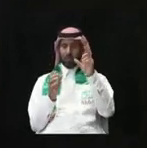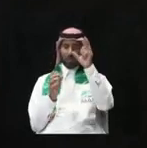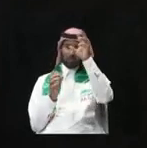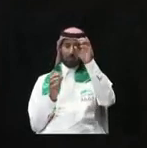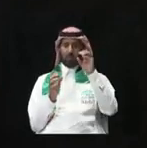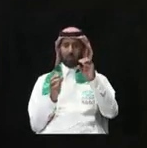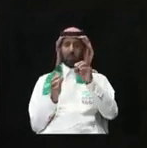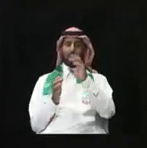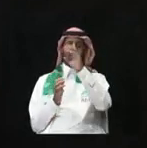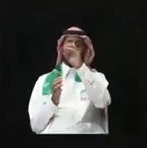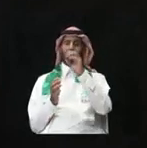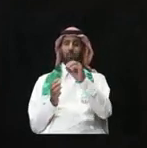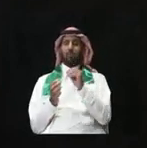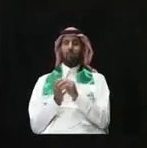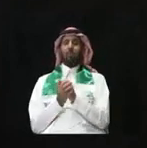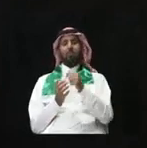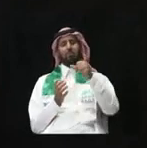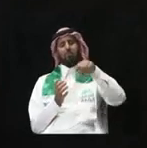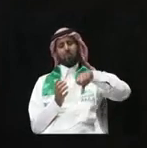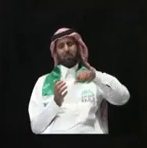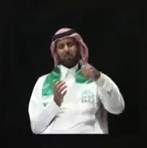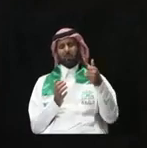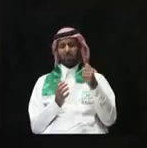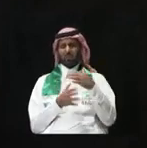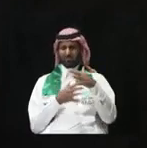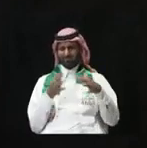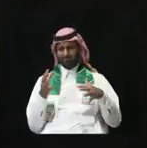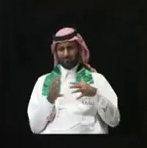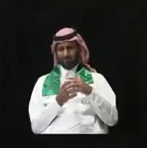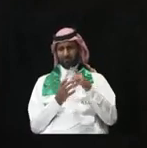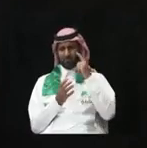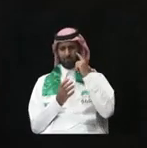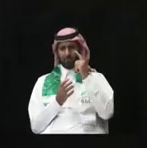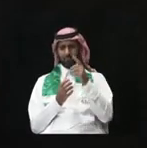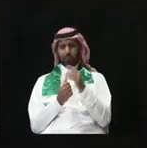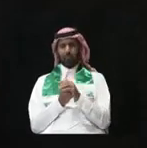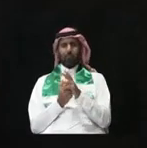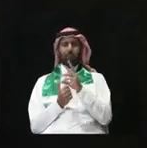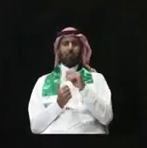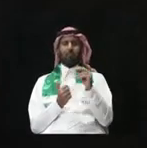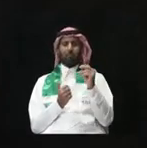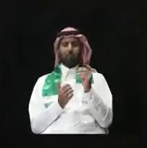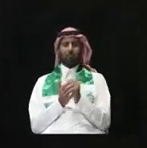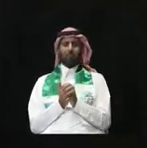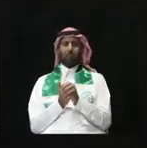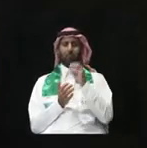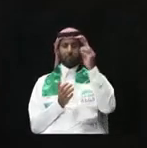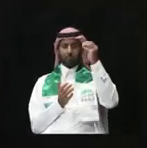for the positive and negative effect, and you will come with a completely a good